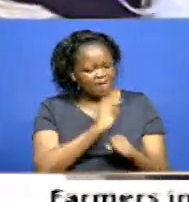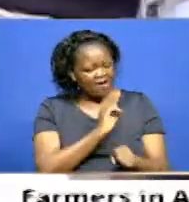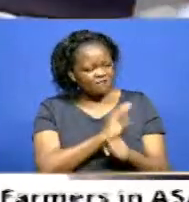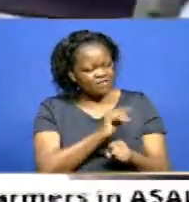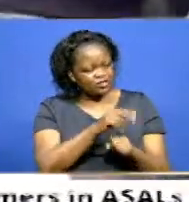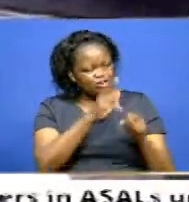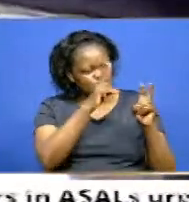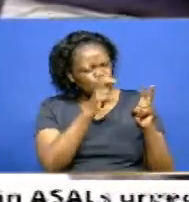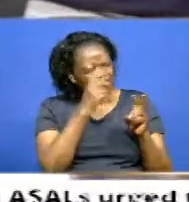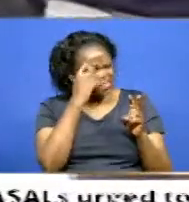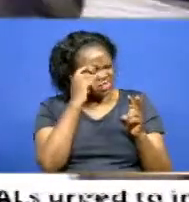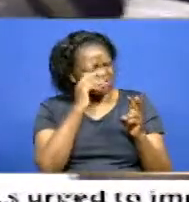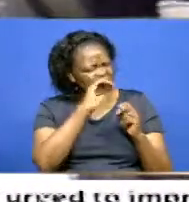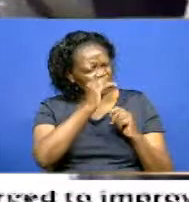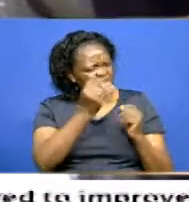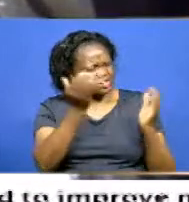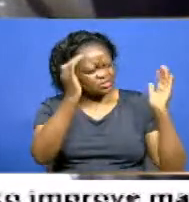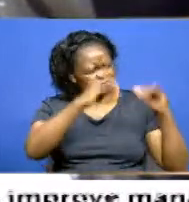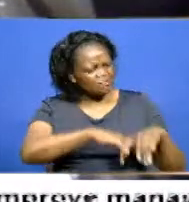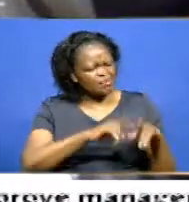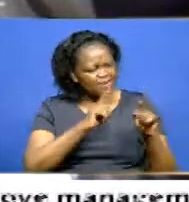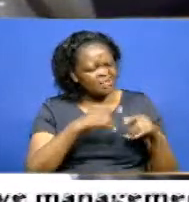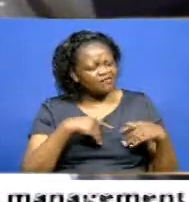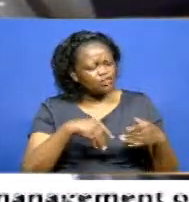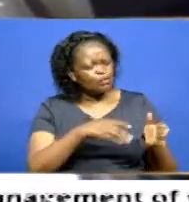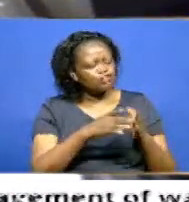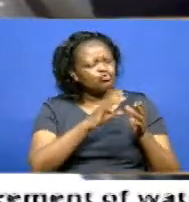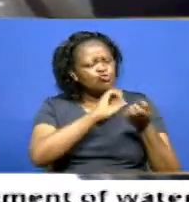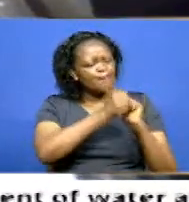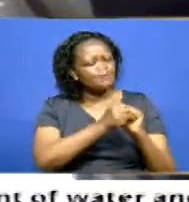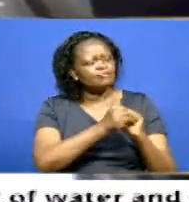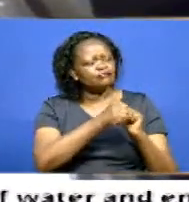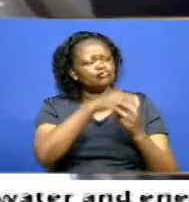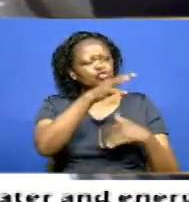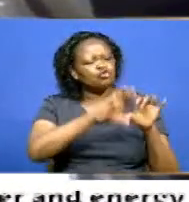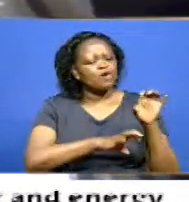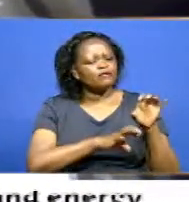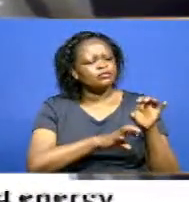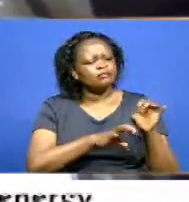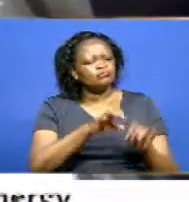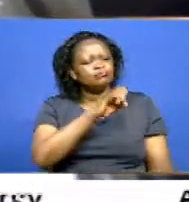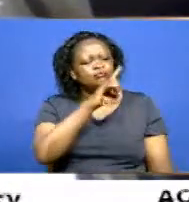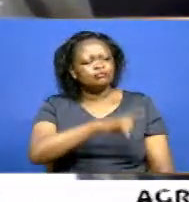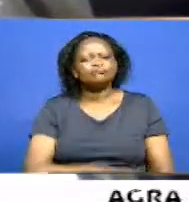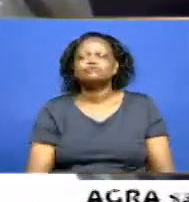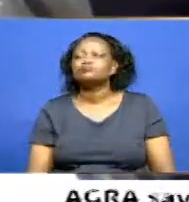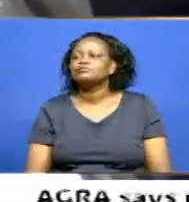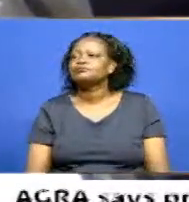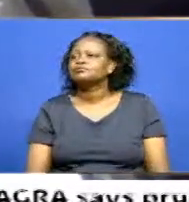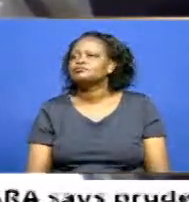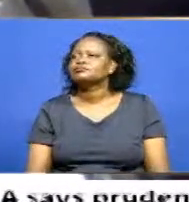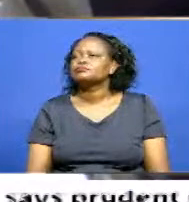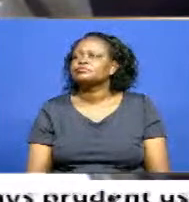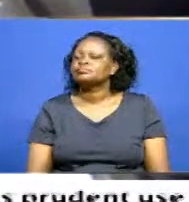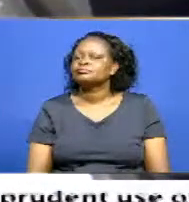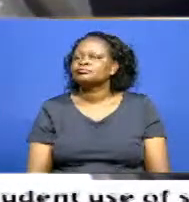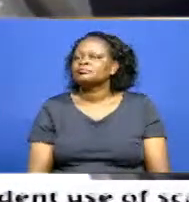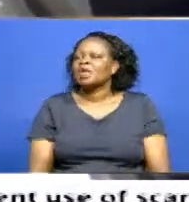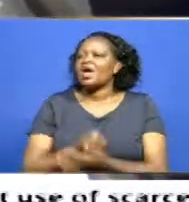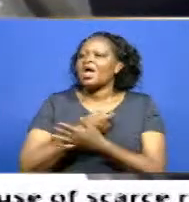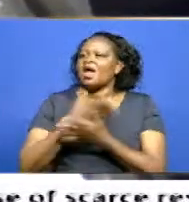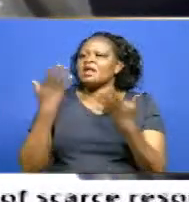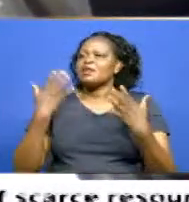issue. Do you think County Assembly should have a chance to amend this draft? Now, I have to say that whoever has an